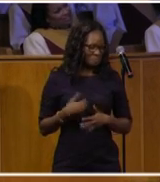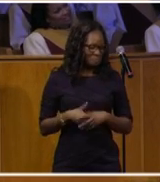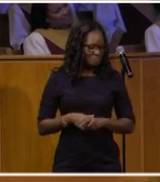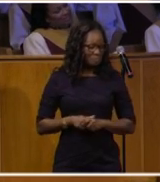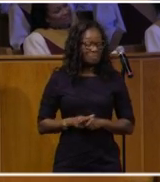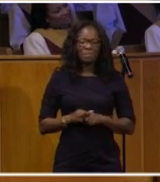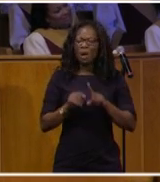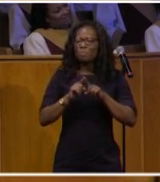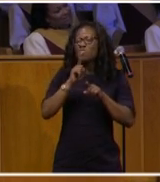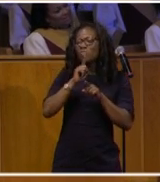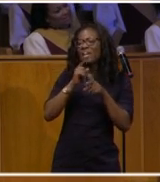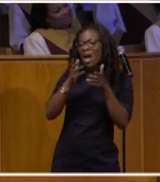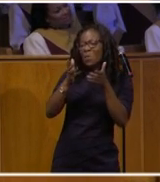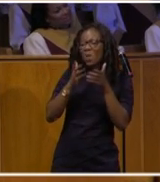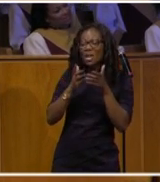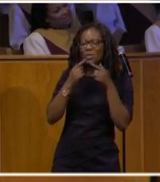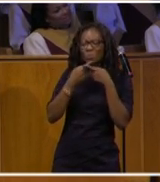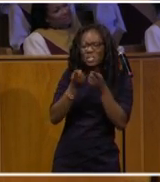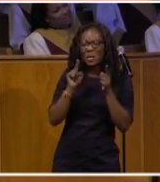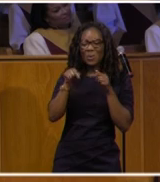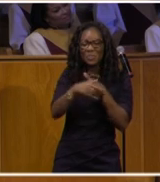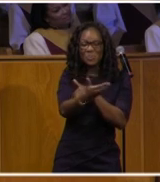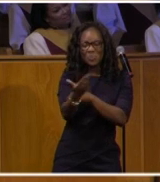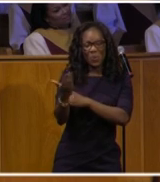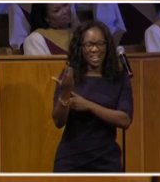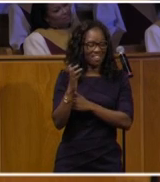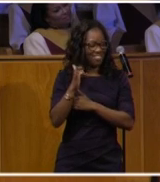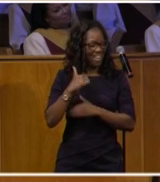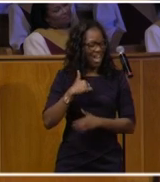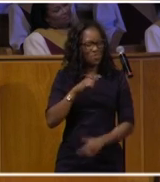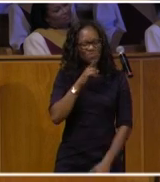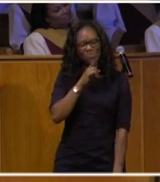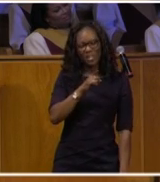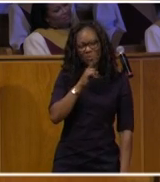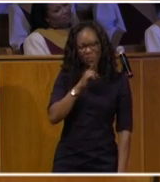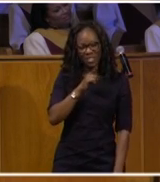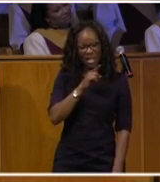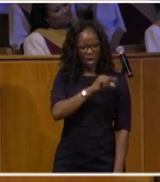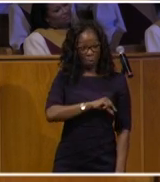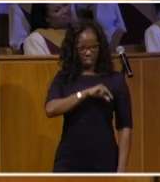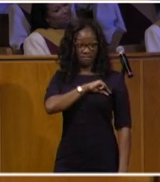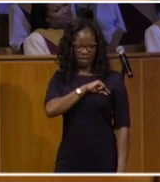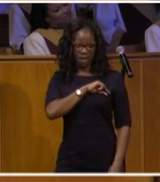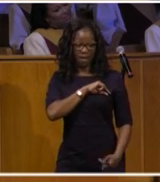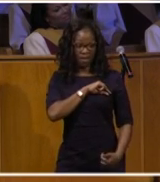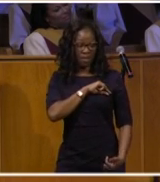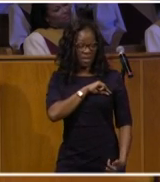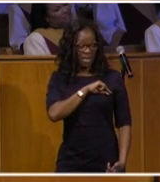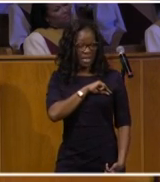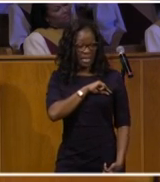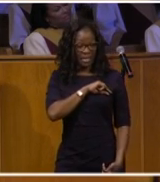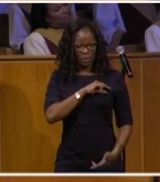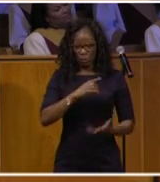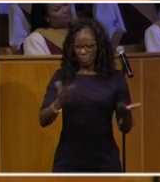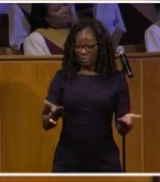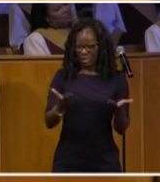But basically, I want to say to you this morning that I qualify to be